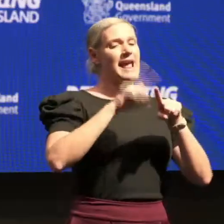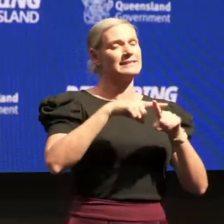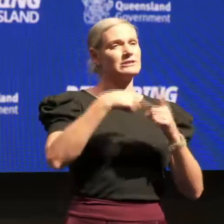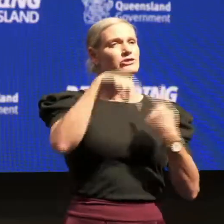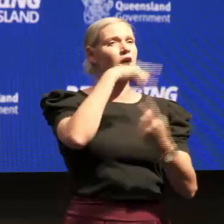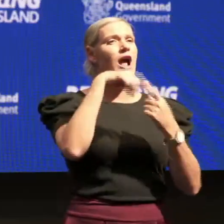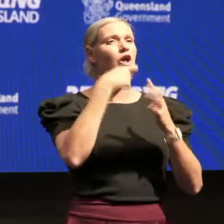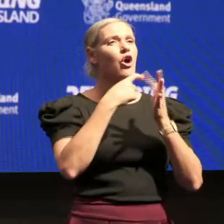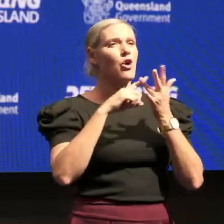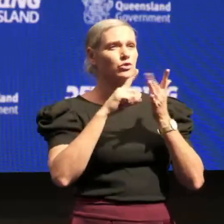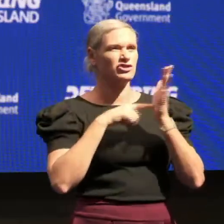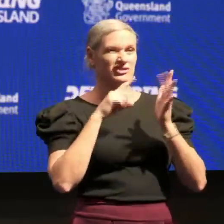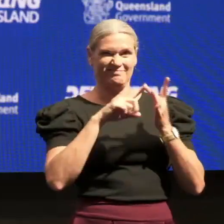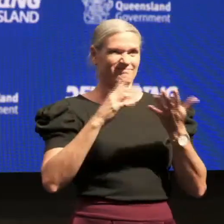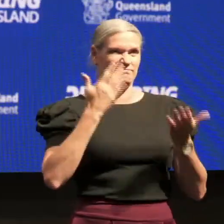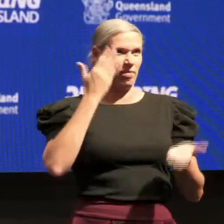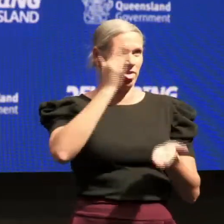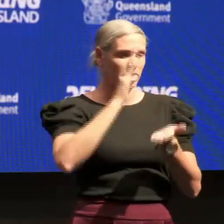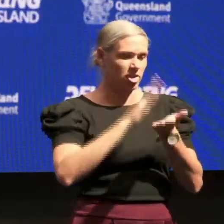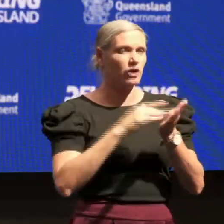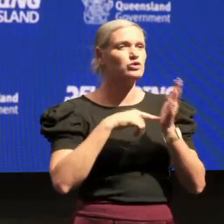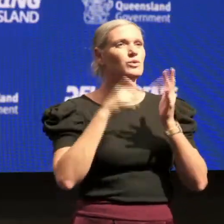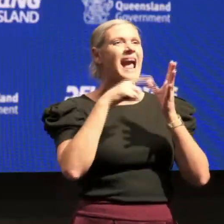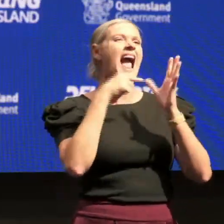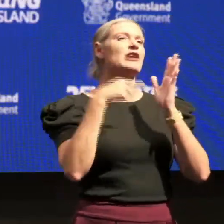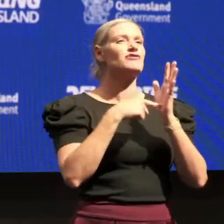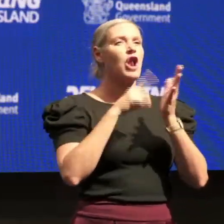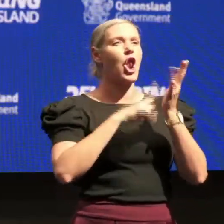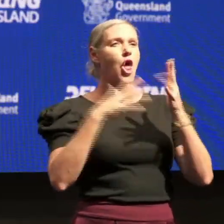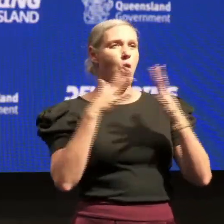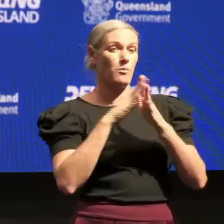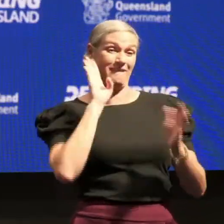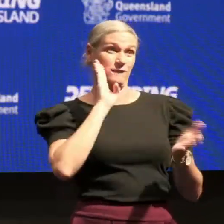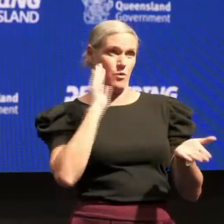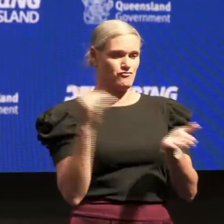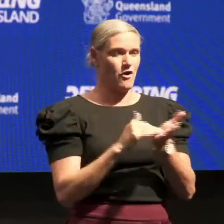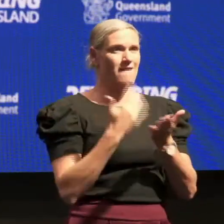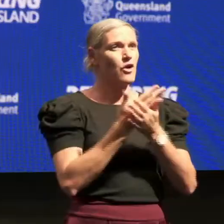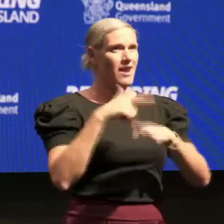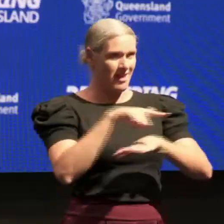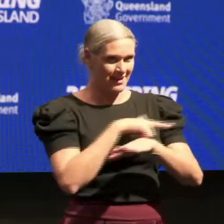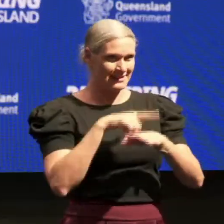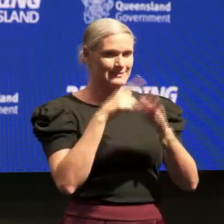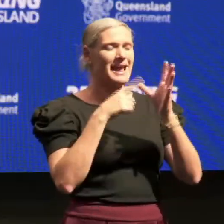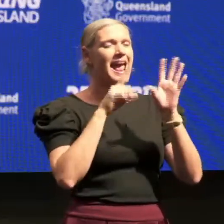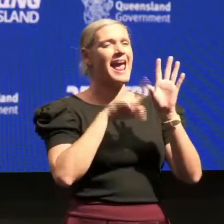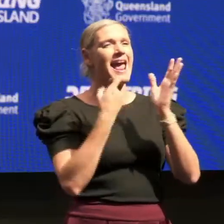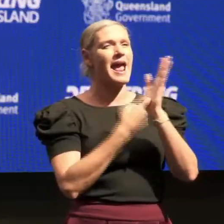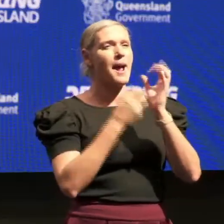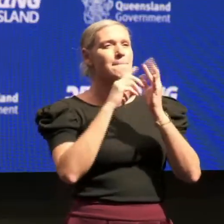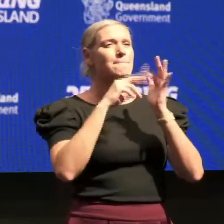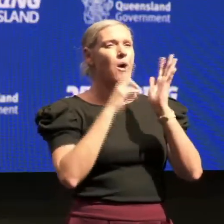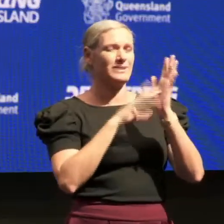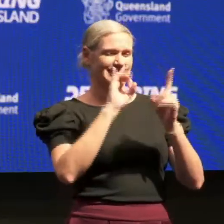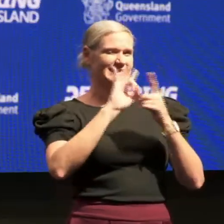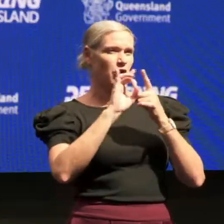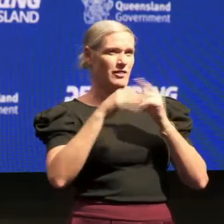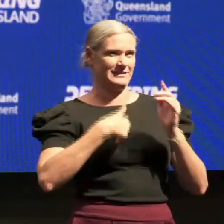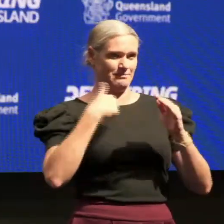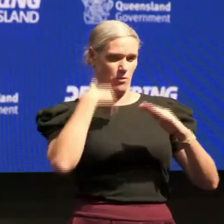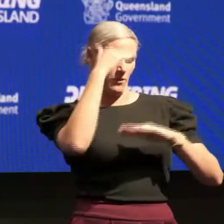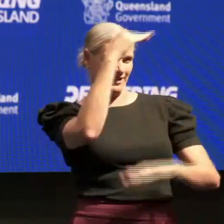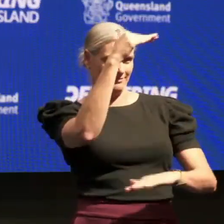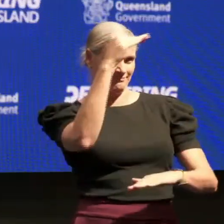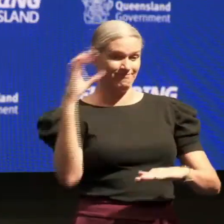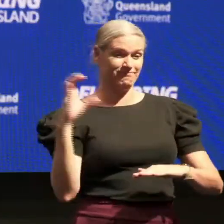Koji weakened to a category low before crossing the coast between Ayr and Bowen around 10 a.m. this